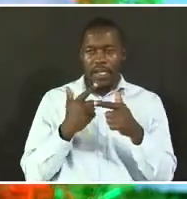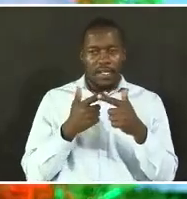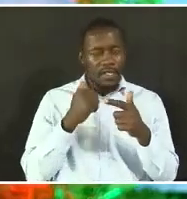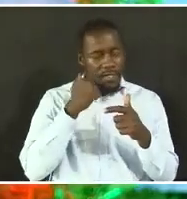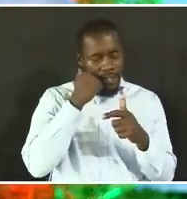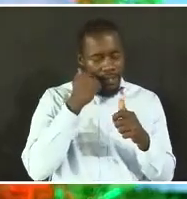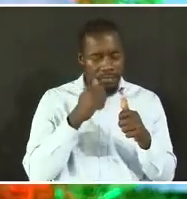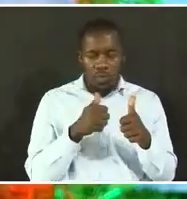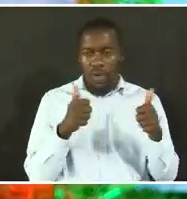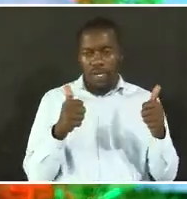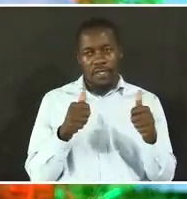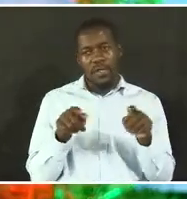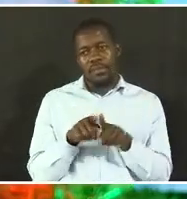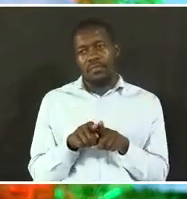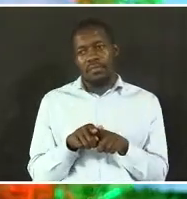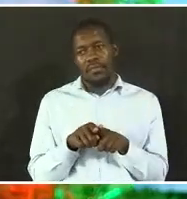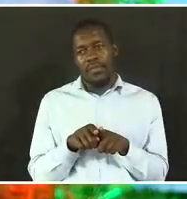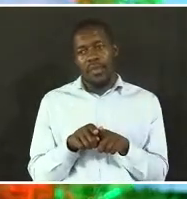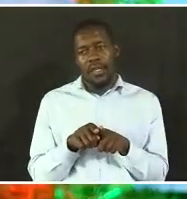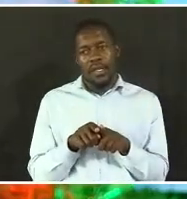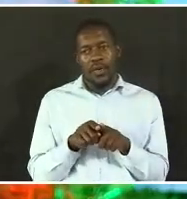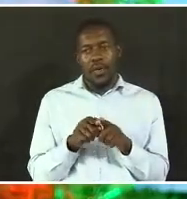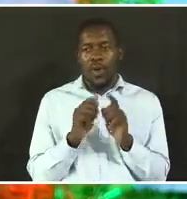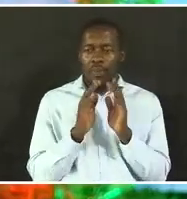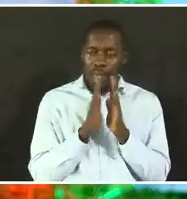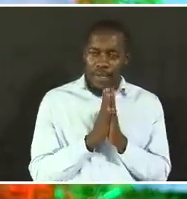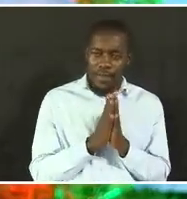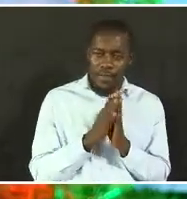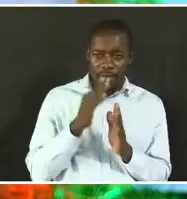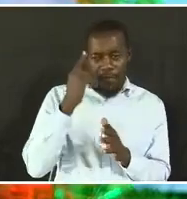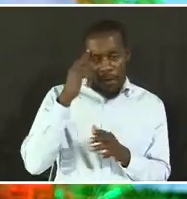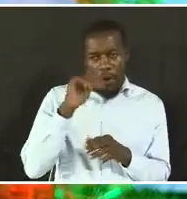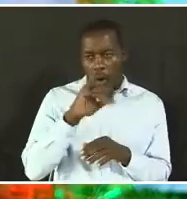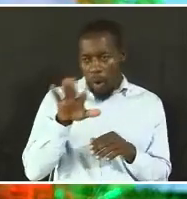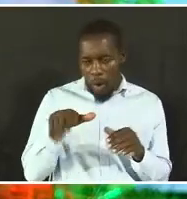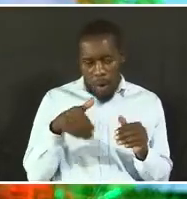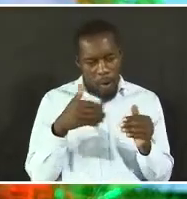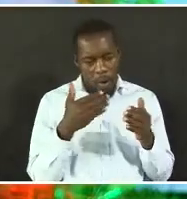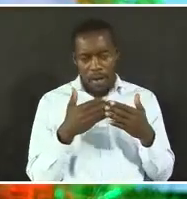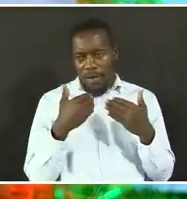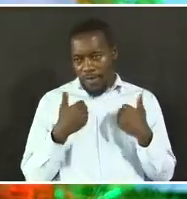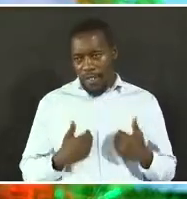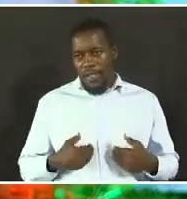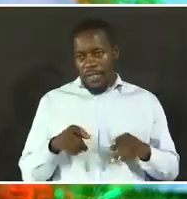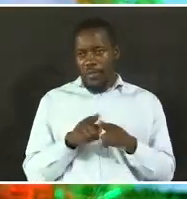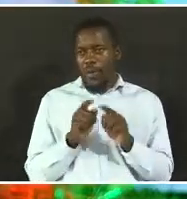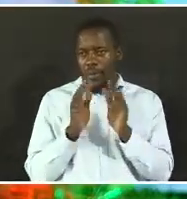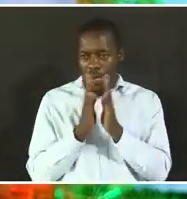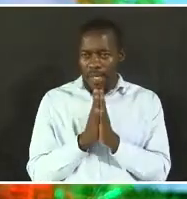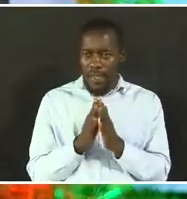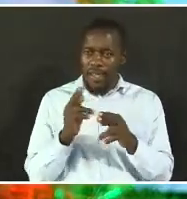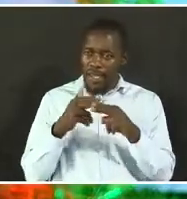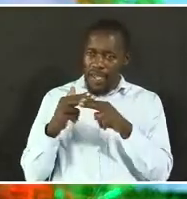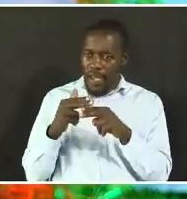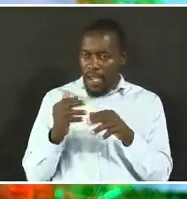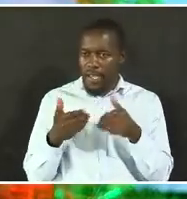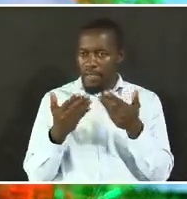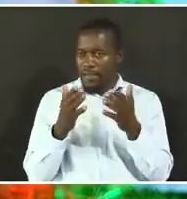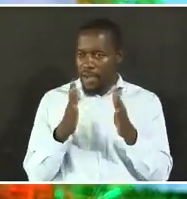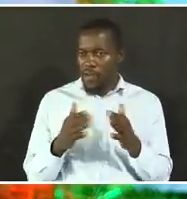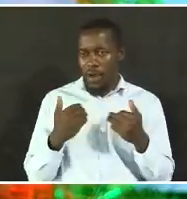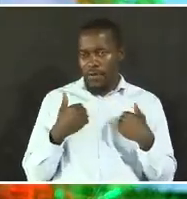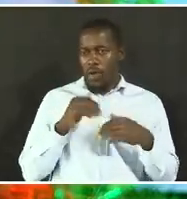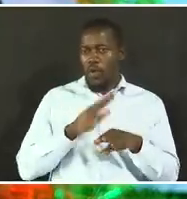for the patient, we also pray for the caregiver that the Lord may give that caregiver a heart. We also pray for the